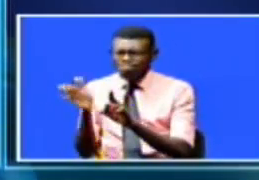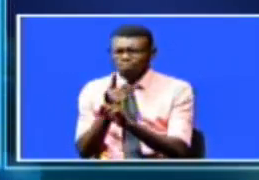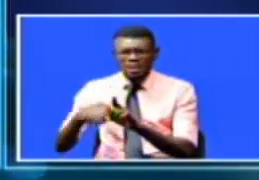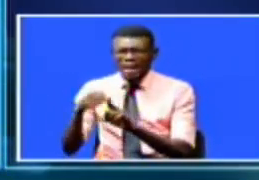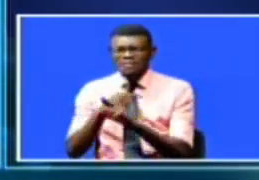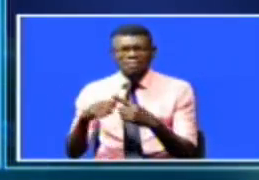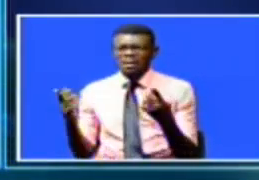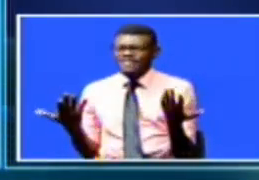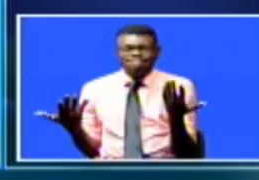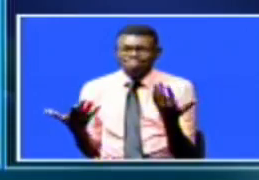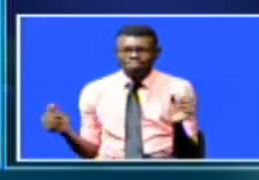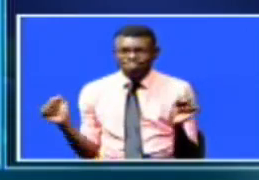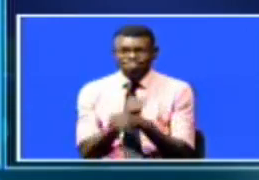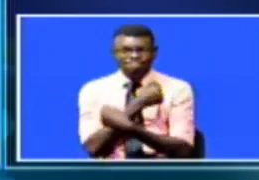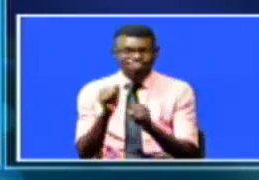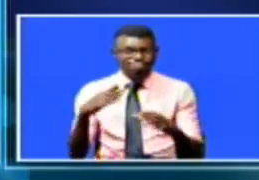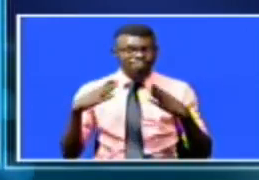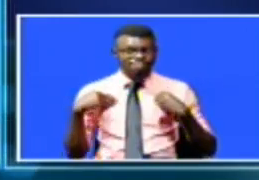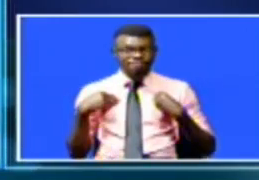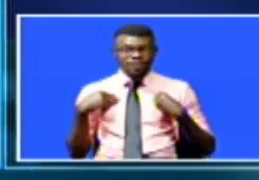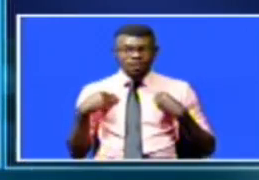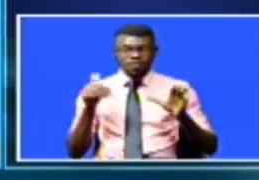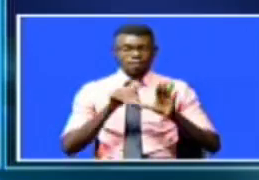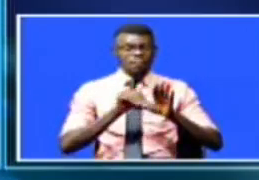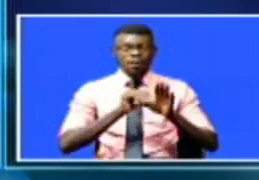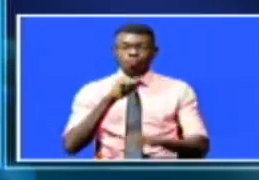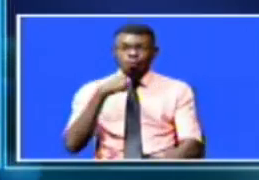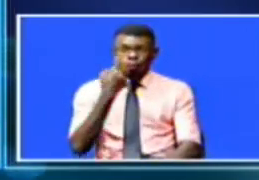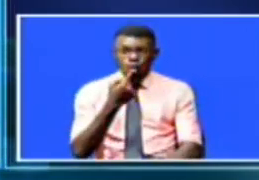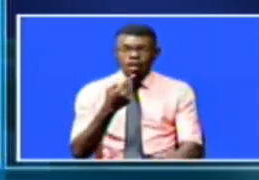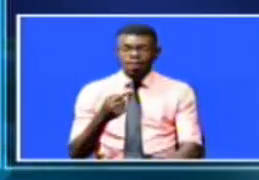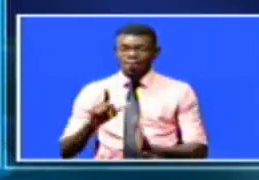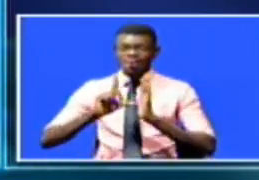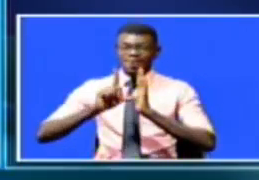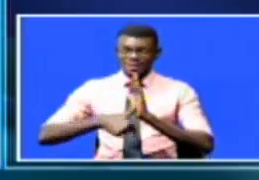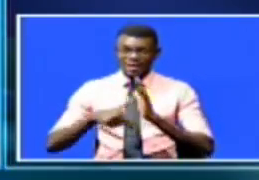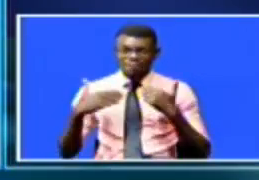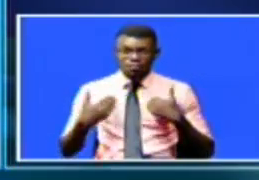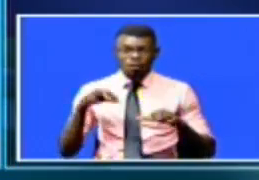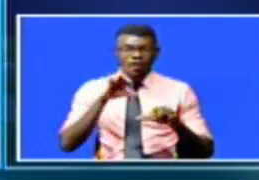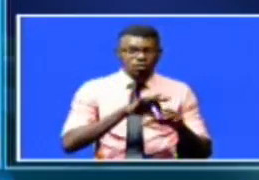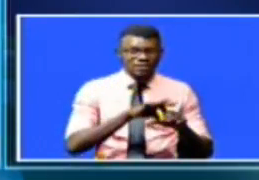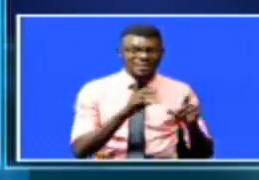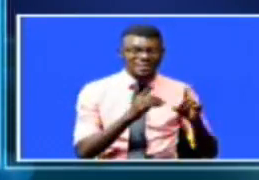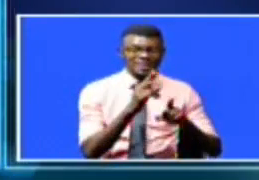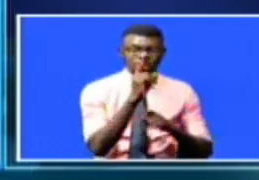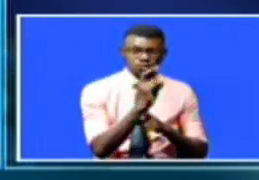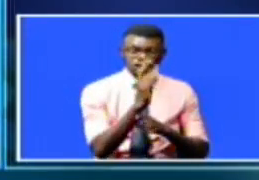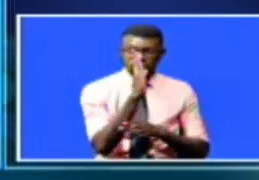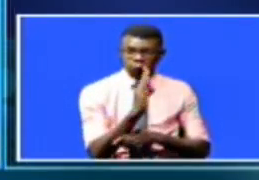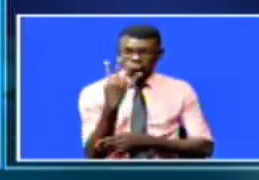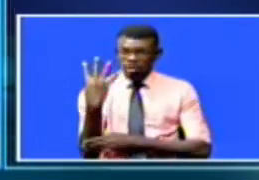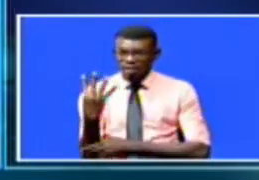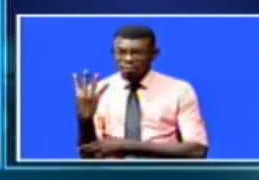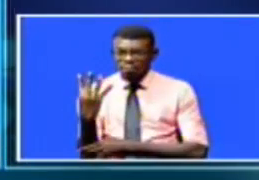that part of the membership. So it was subjected into a vote. On April 20th, the